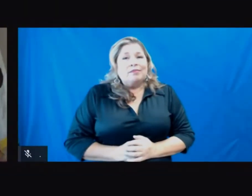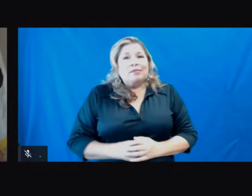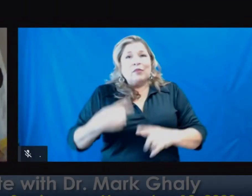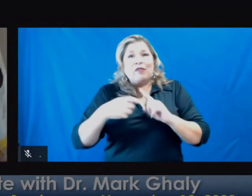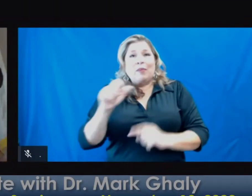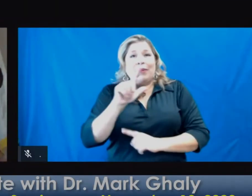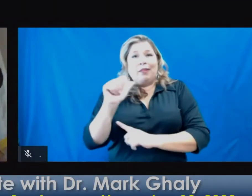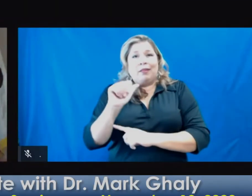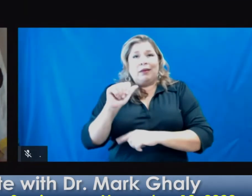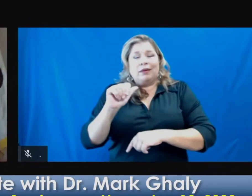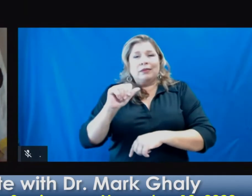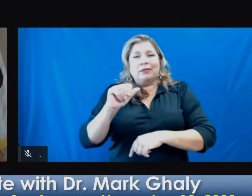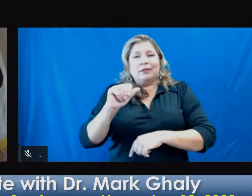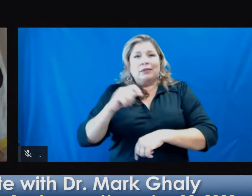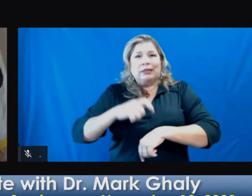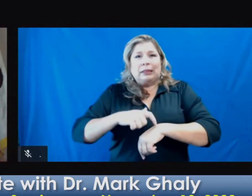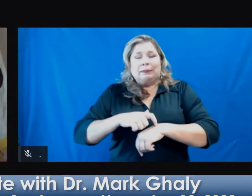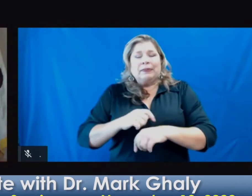Times.